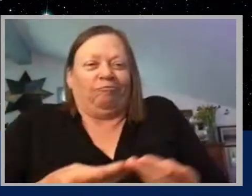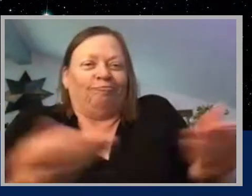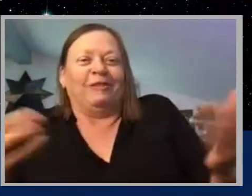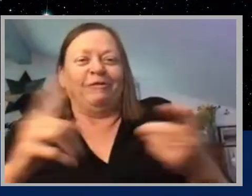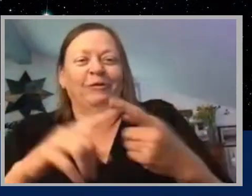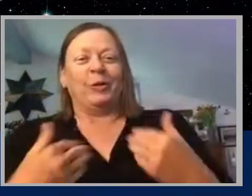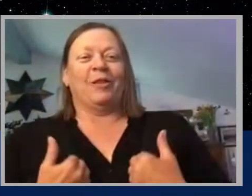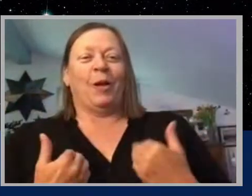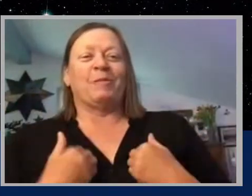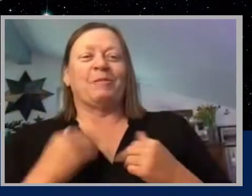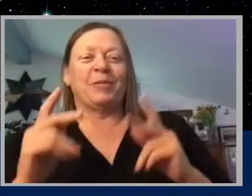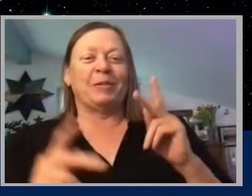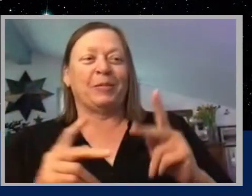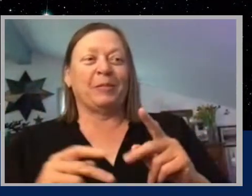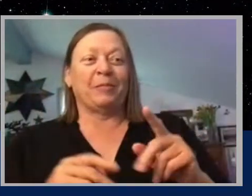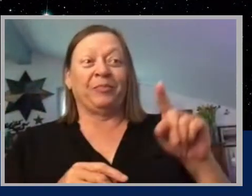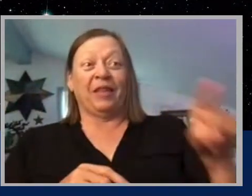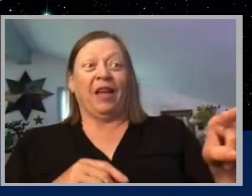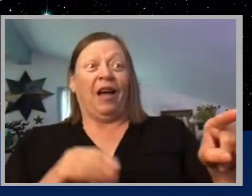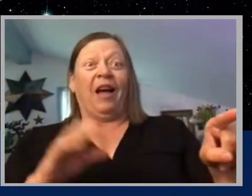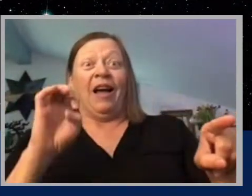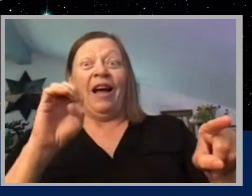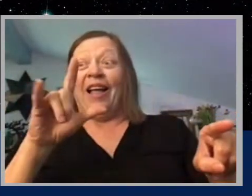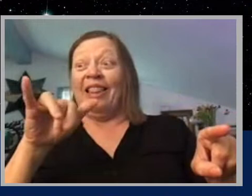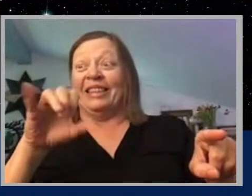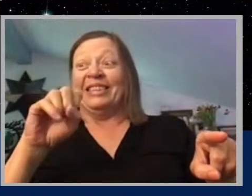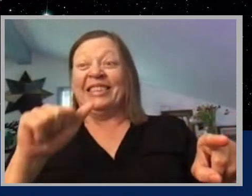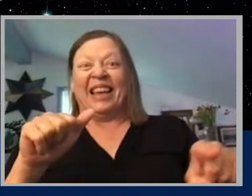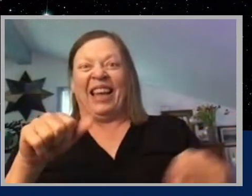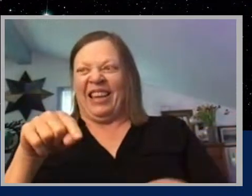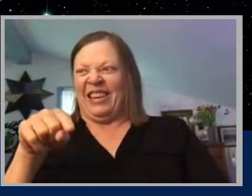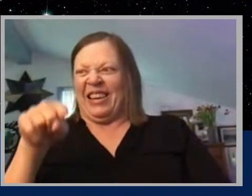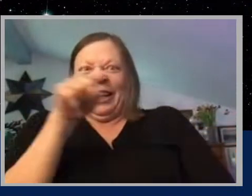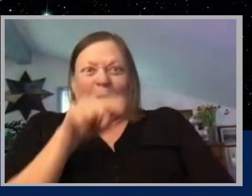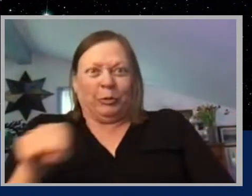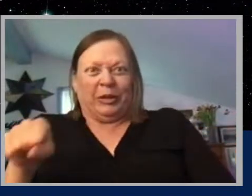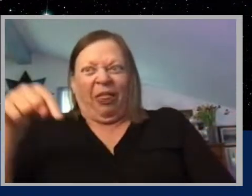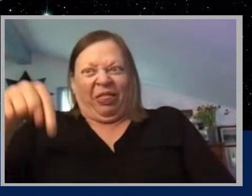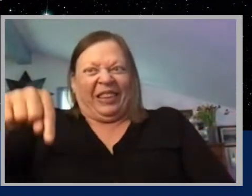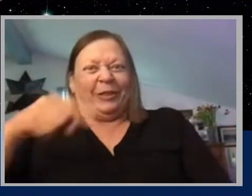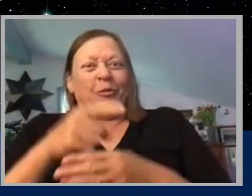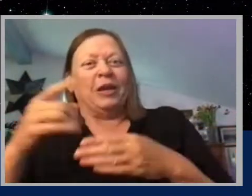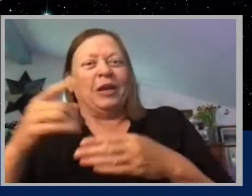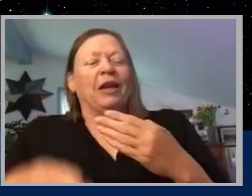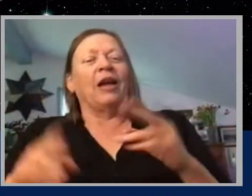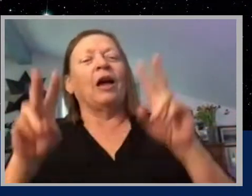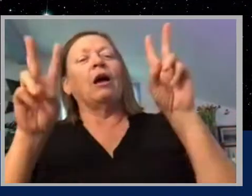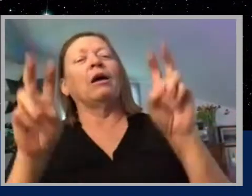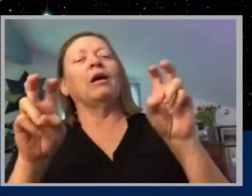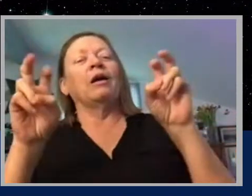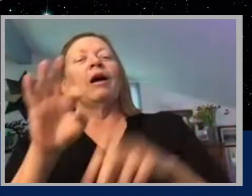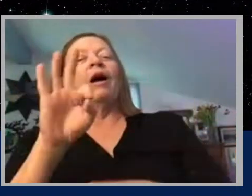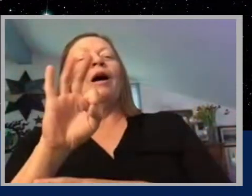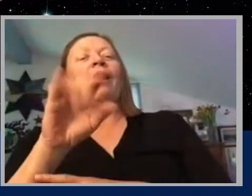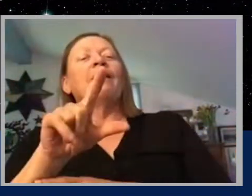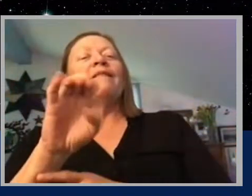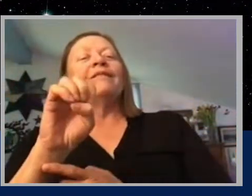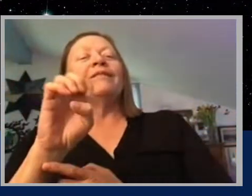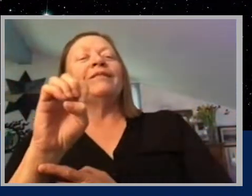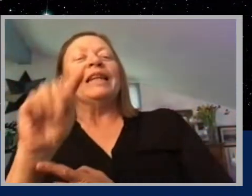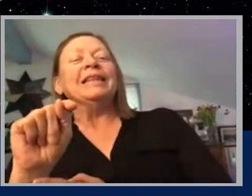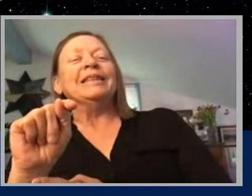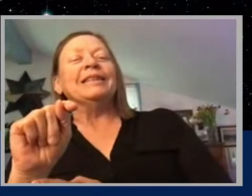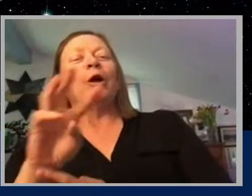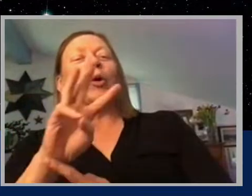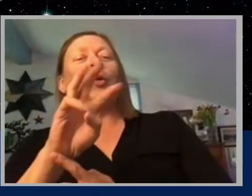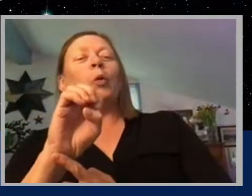Fleet Week coming up actually next week, this coming week, next week, this weekend, where we have visiting ships that come in that port,